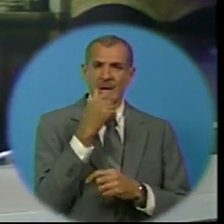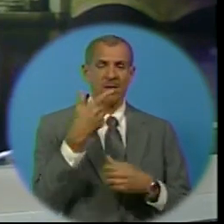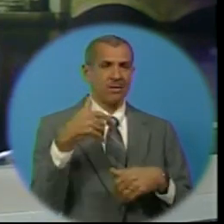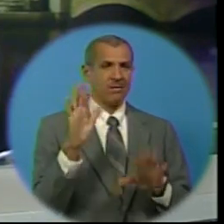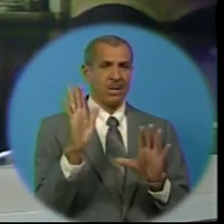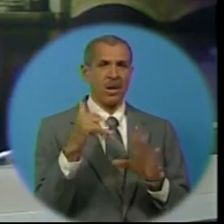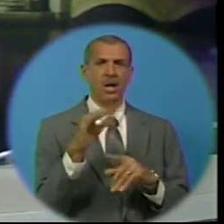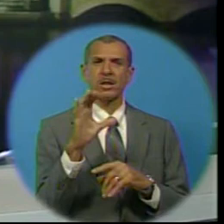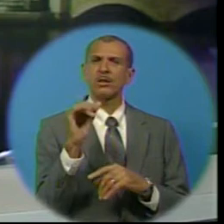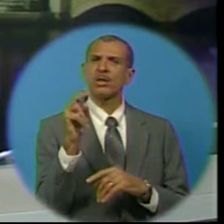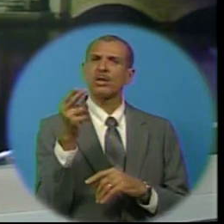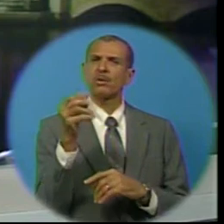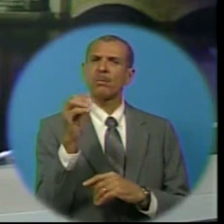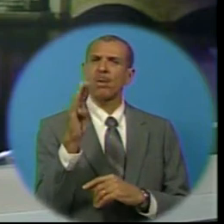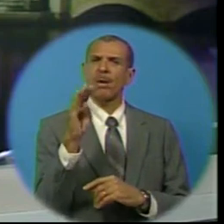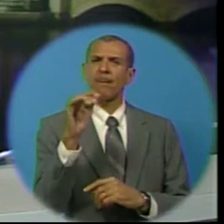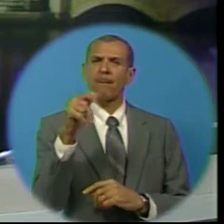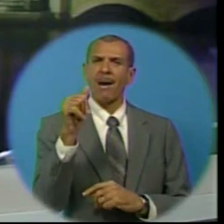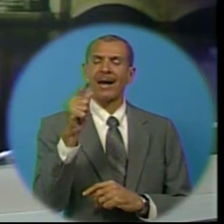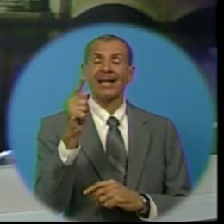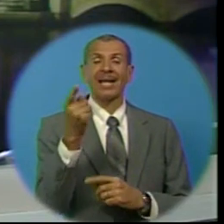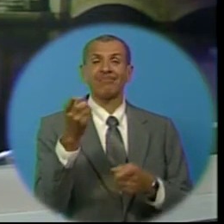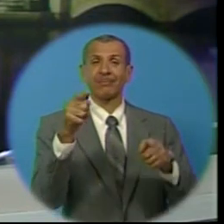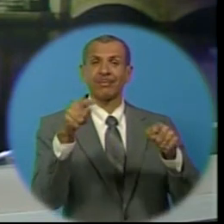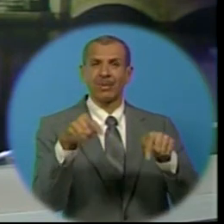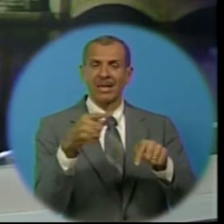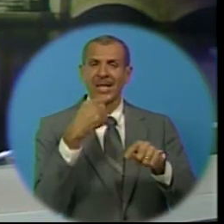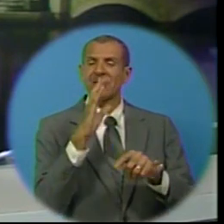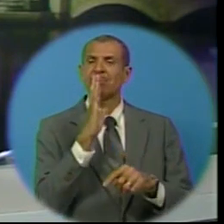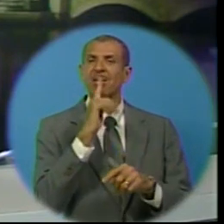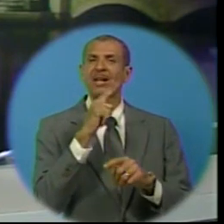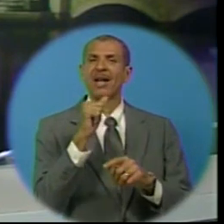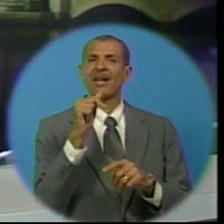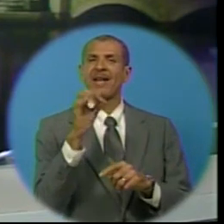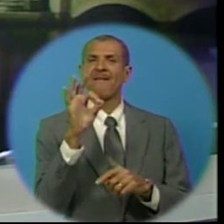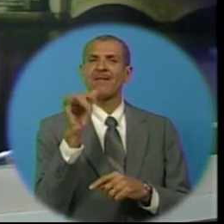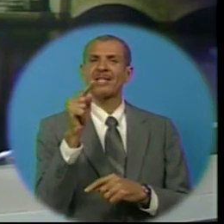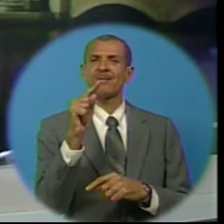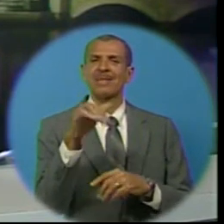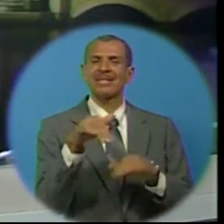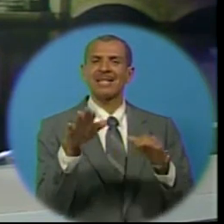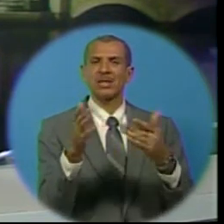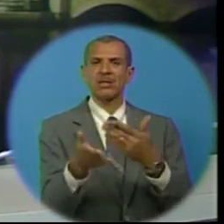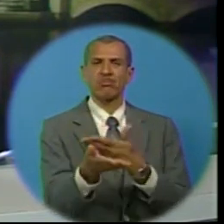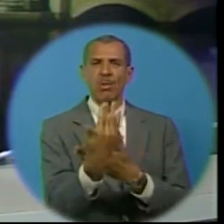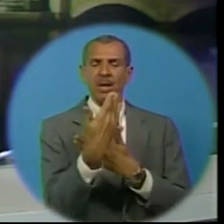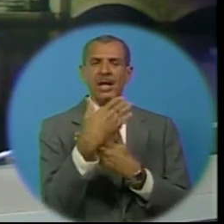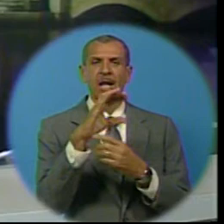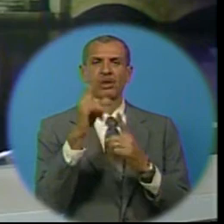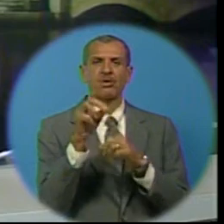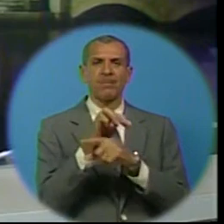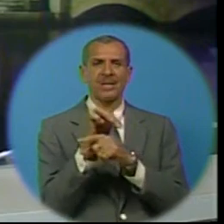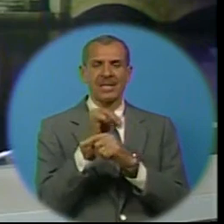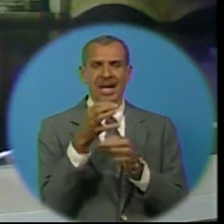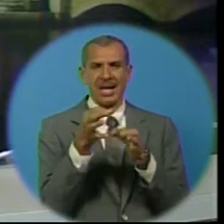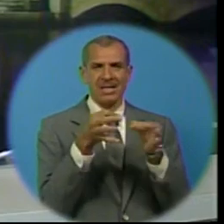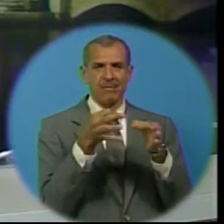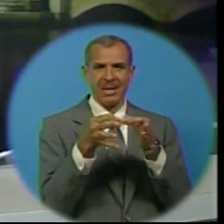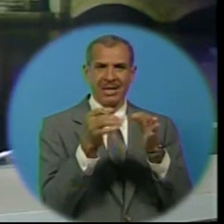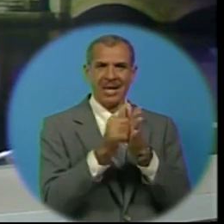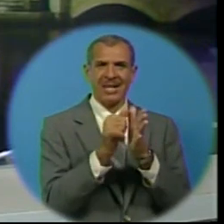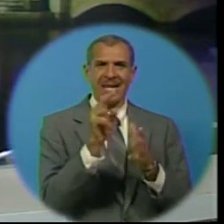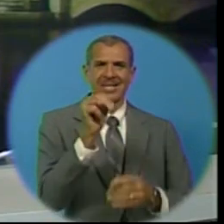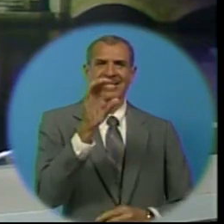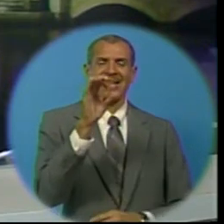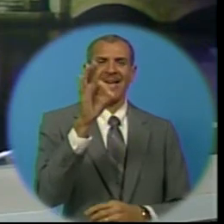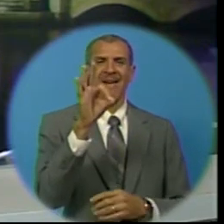on the Cahoblapot event. Speaking on CBC's Festival Stage program this morning, the Culture Minister explained that the